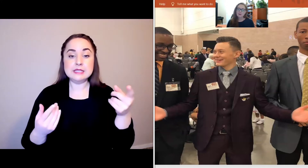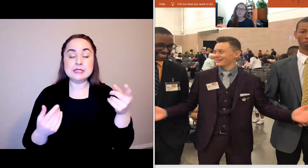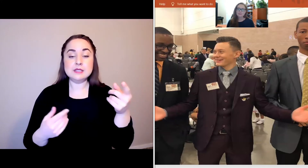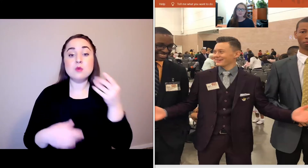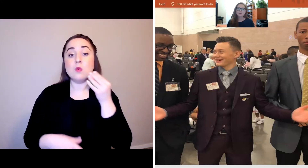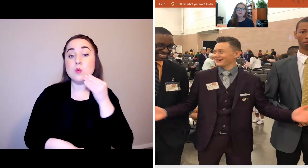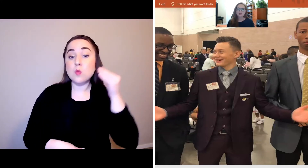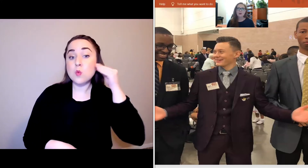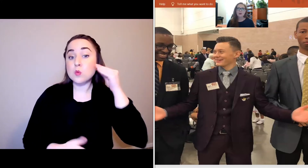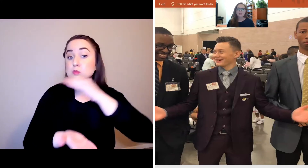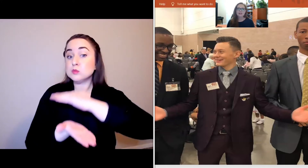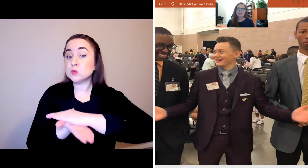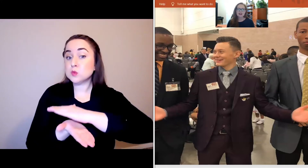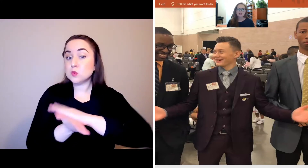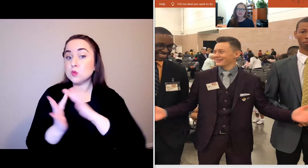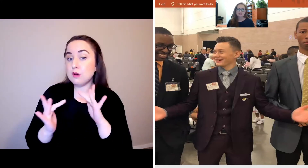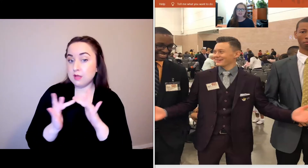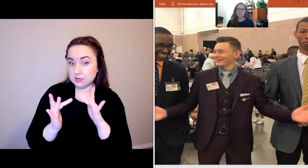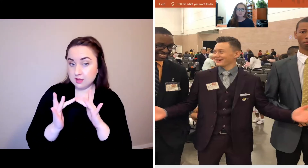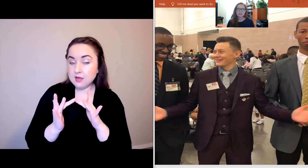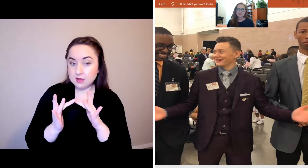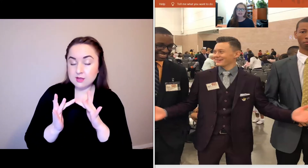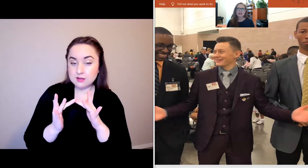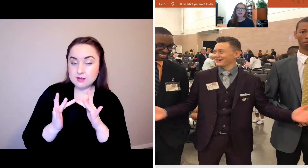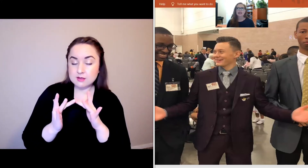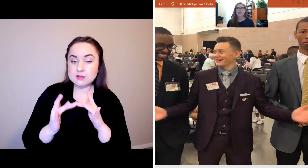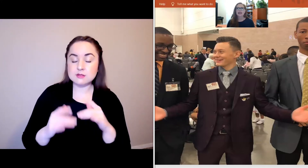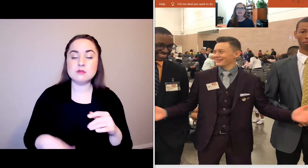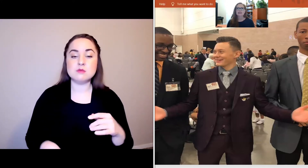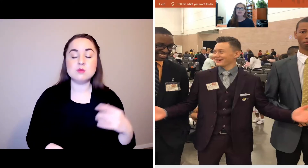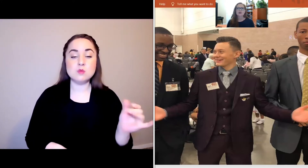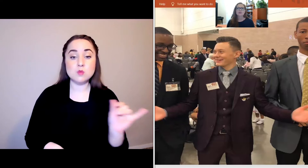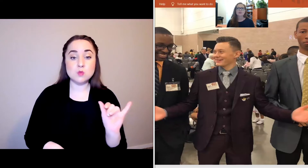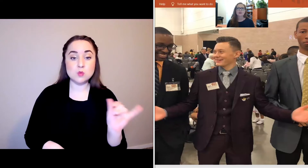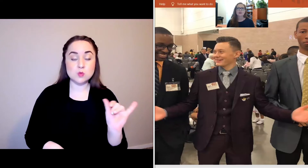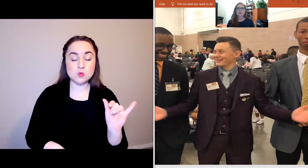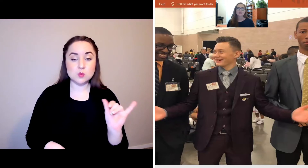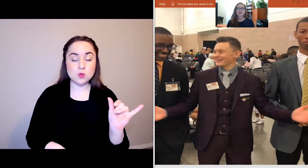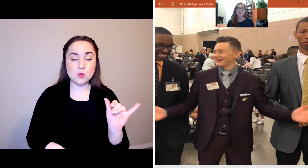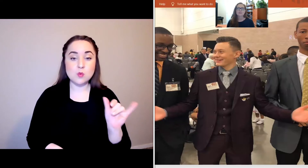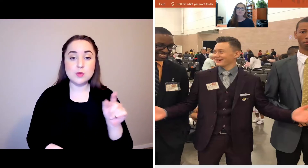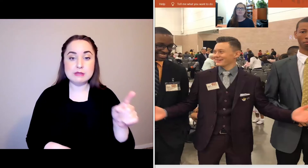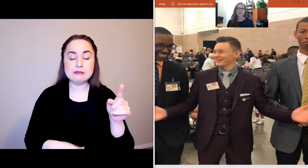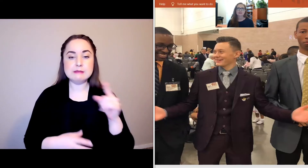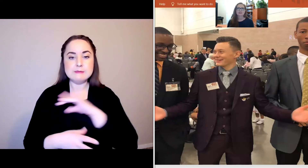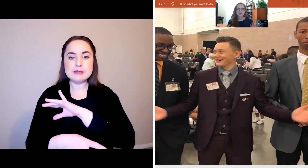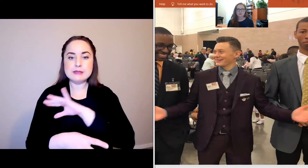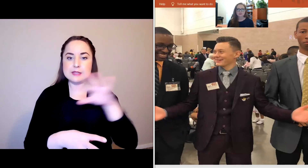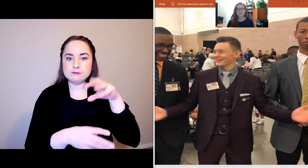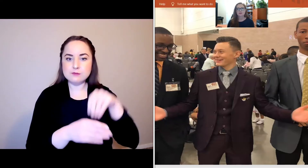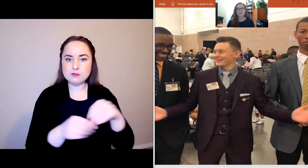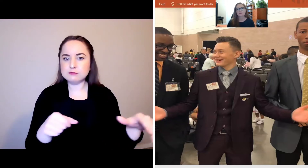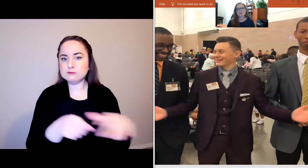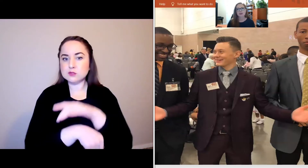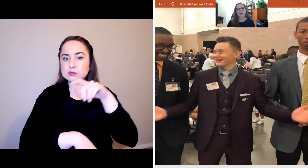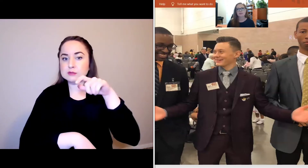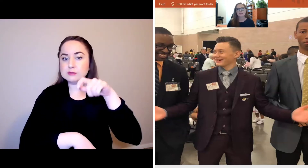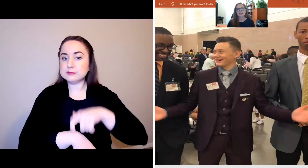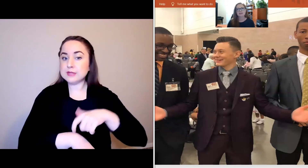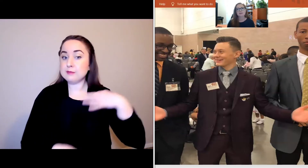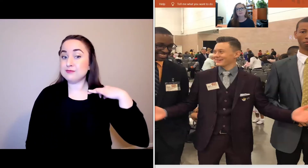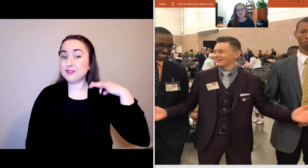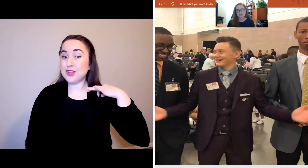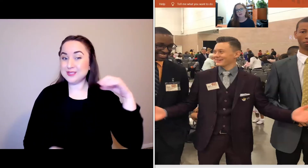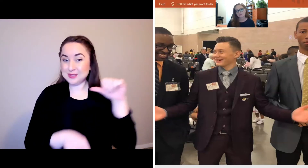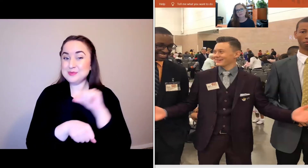homeschools at home, he does online schooling. And he also serves full time